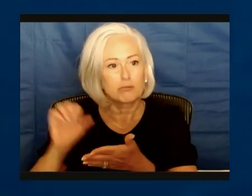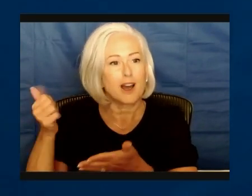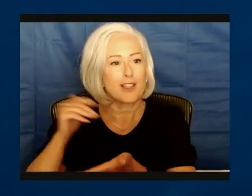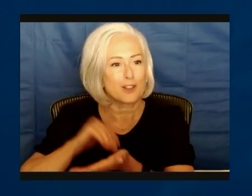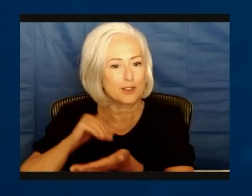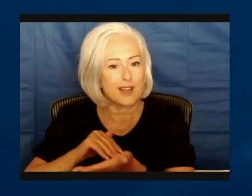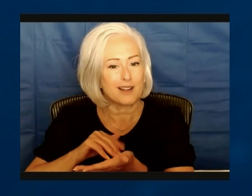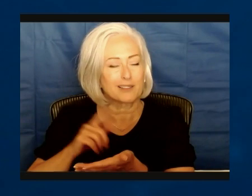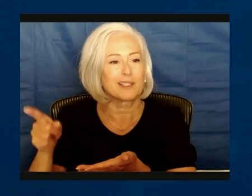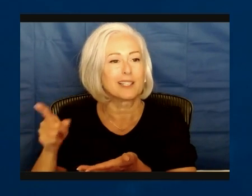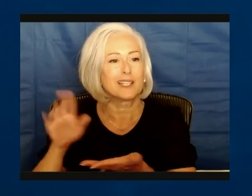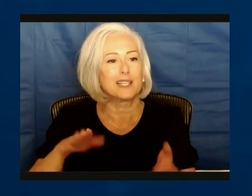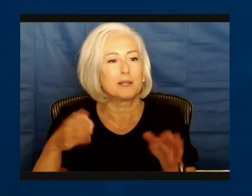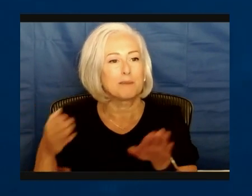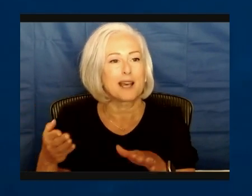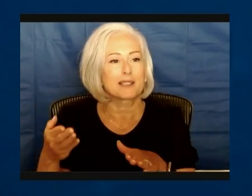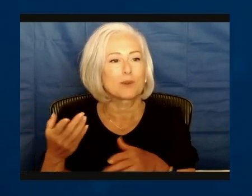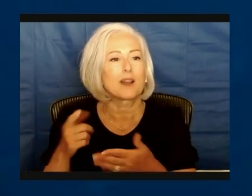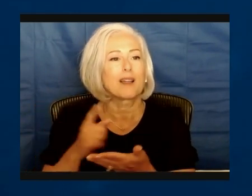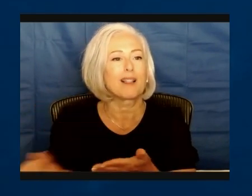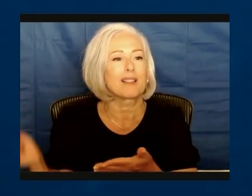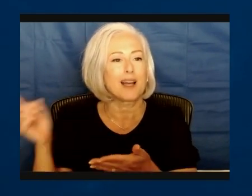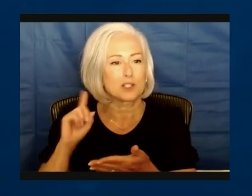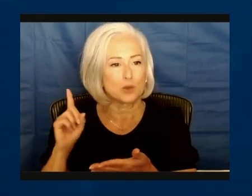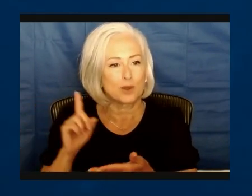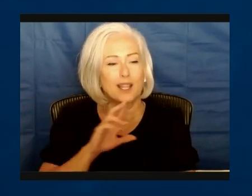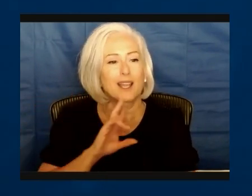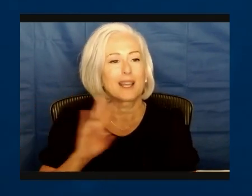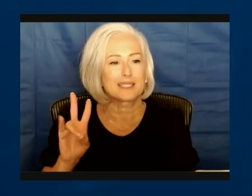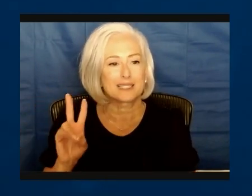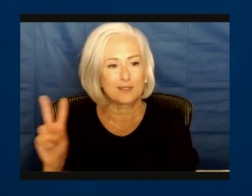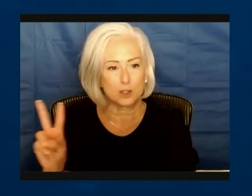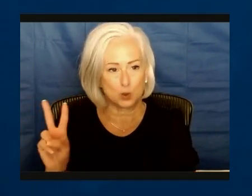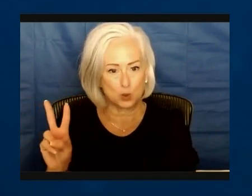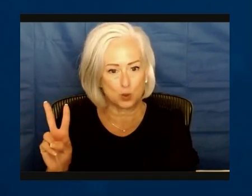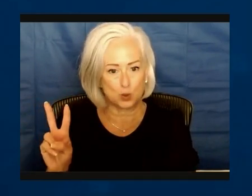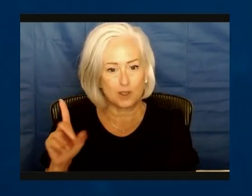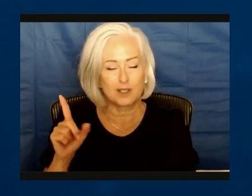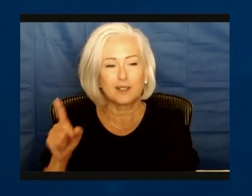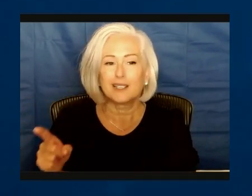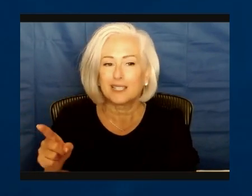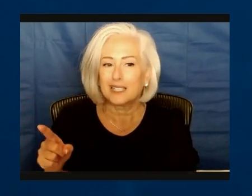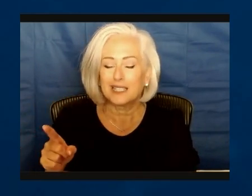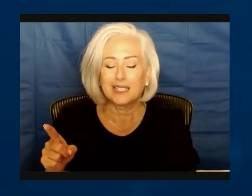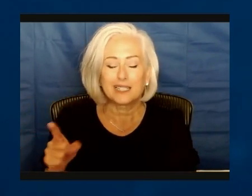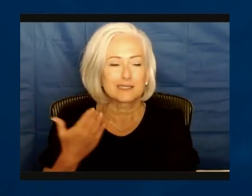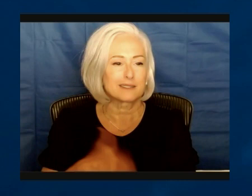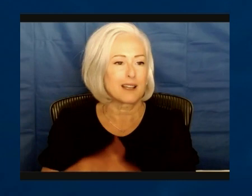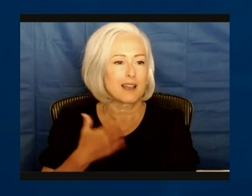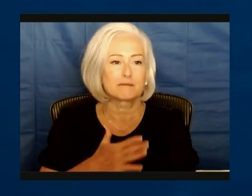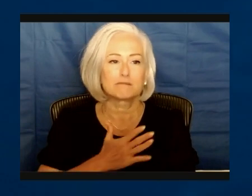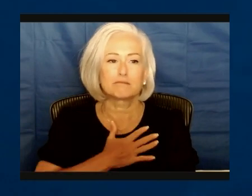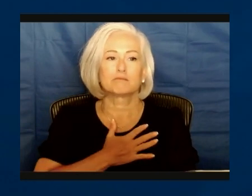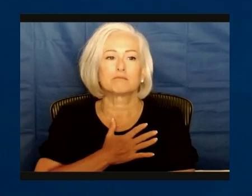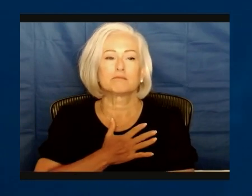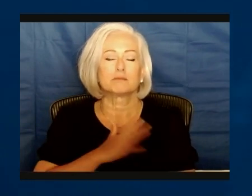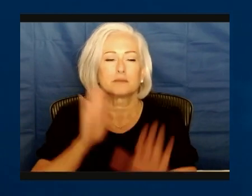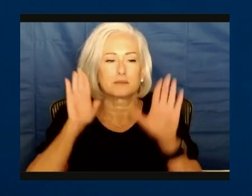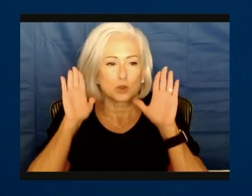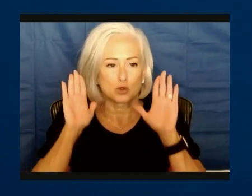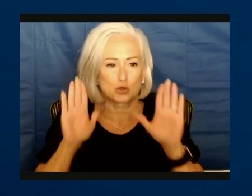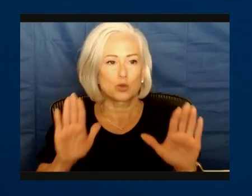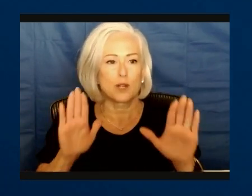last week at the age of 72. He is the essence, like Archie Heddings, of what being a great,